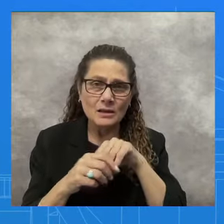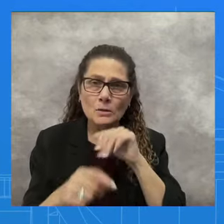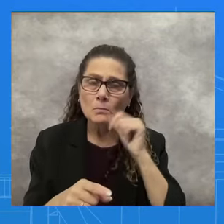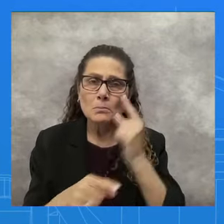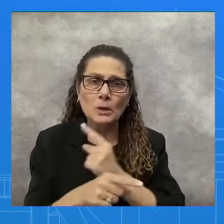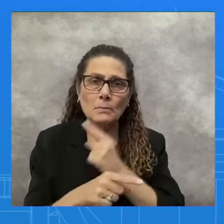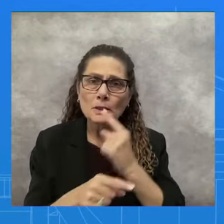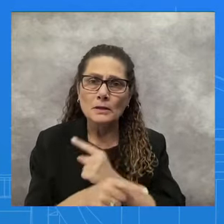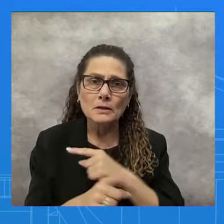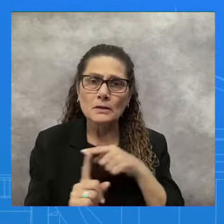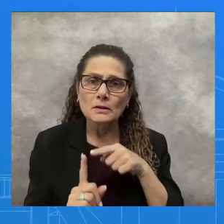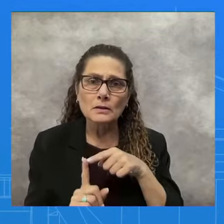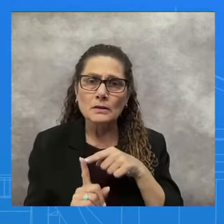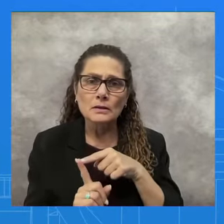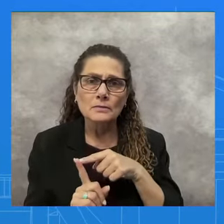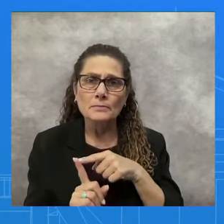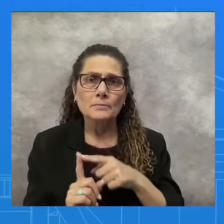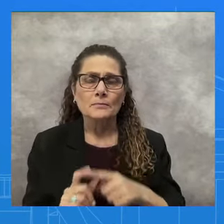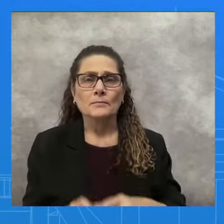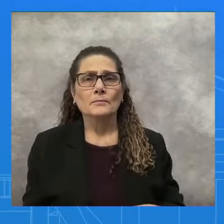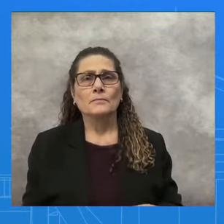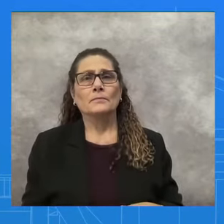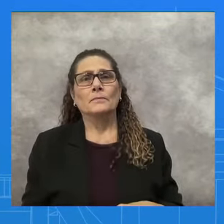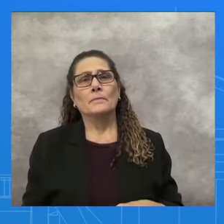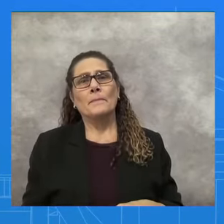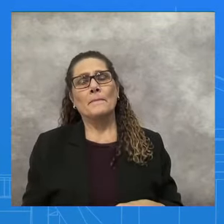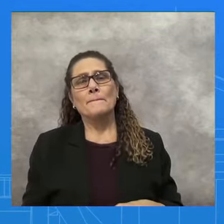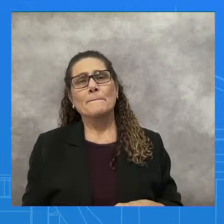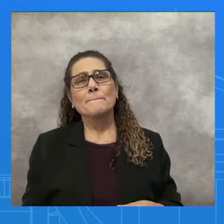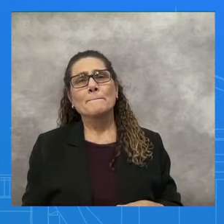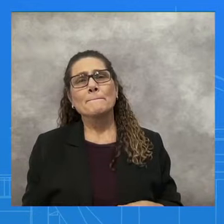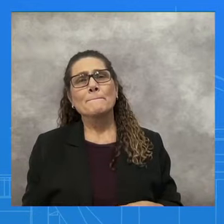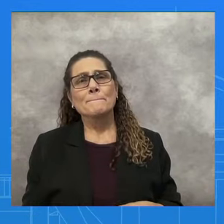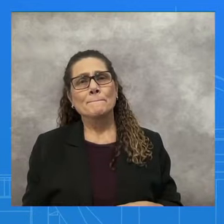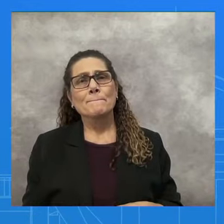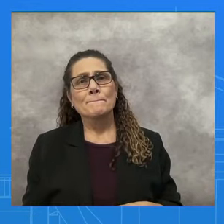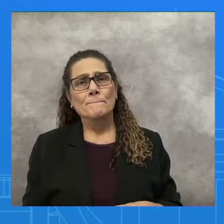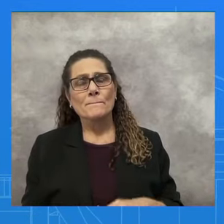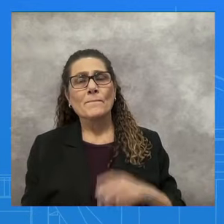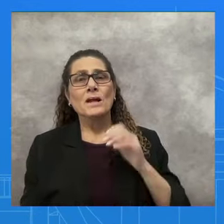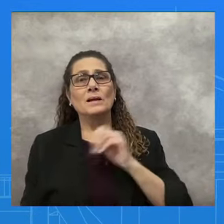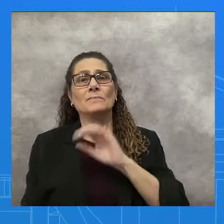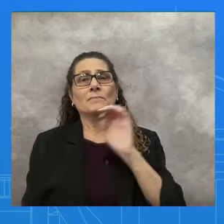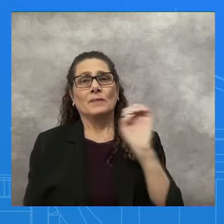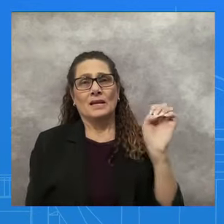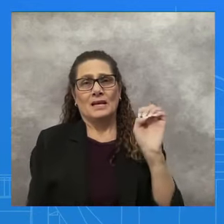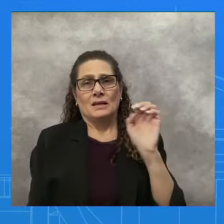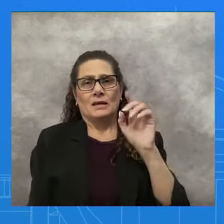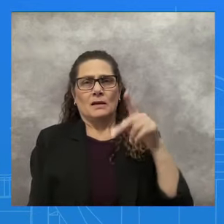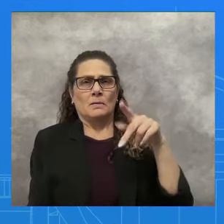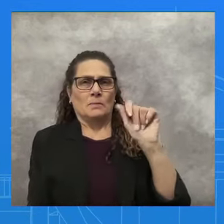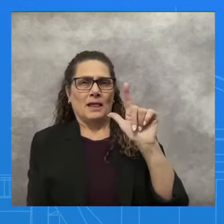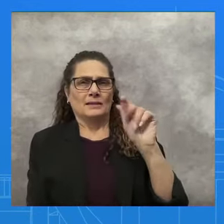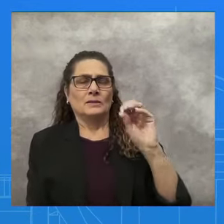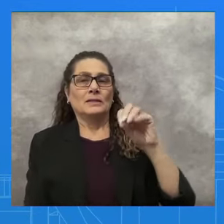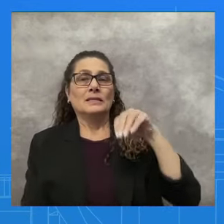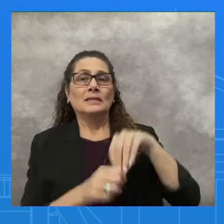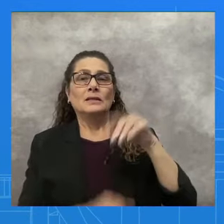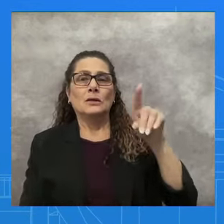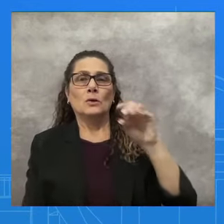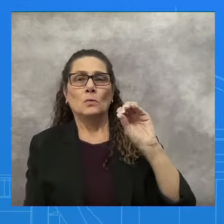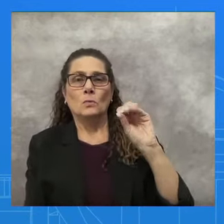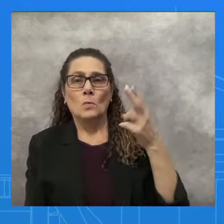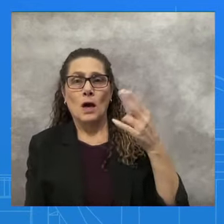East Palestine, Ohio. Yeah. The president's traveling there. I can't help but think about when Obama went to Flint, Michigan, and he